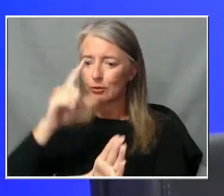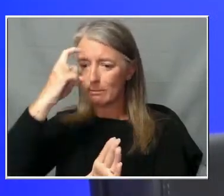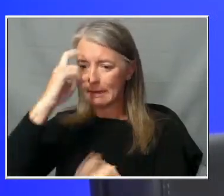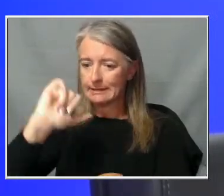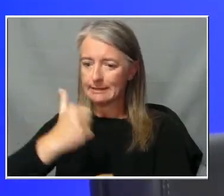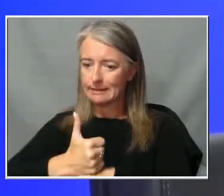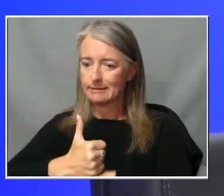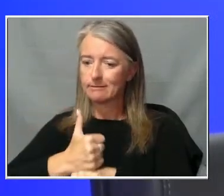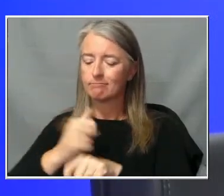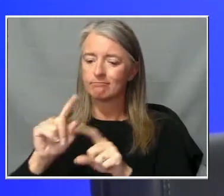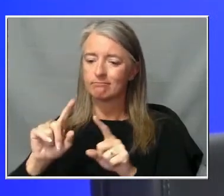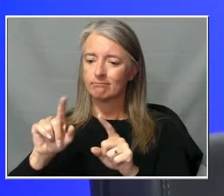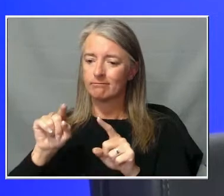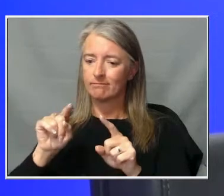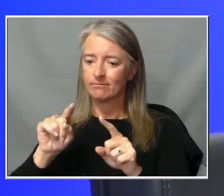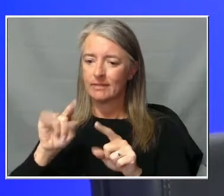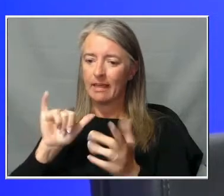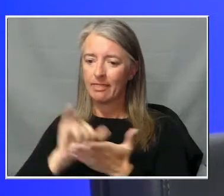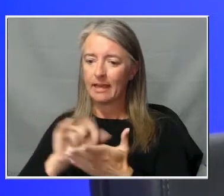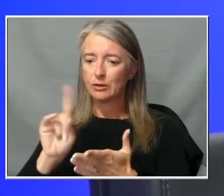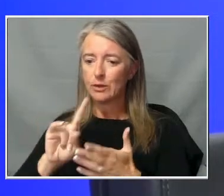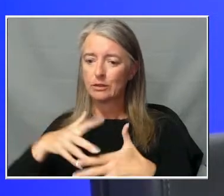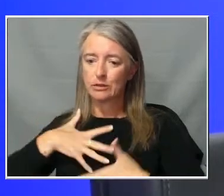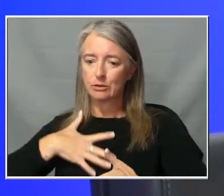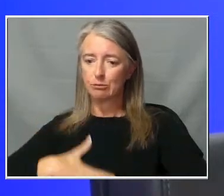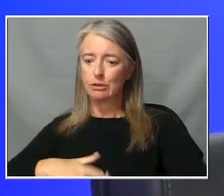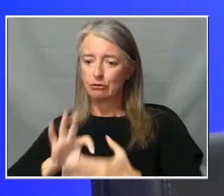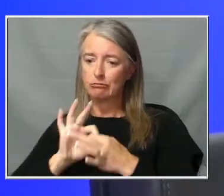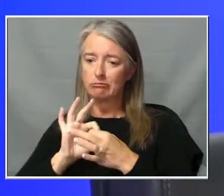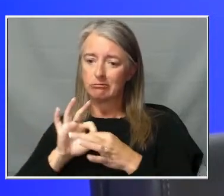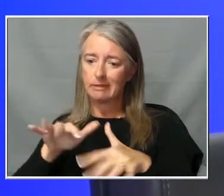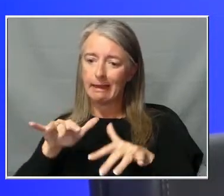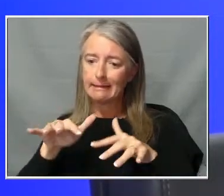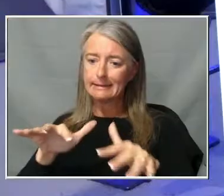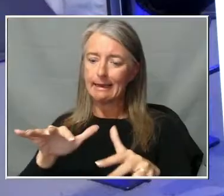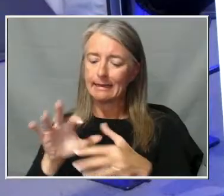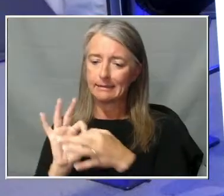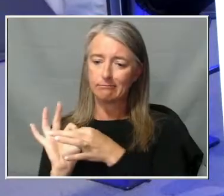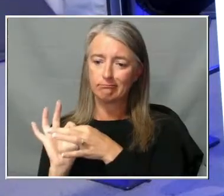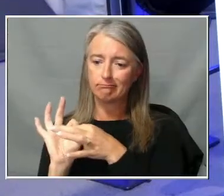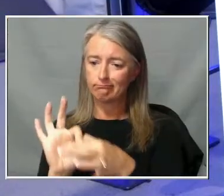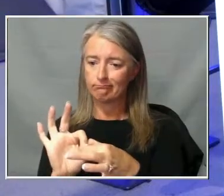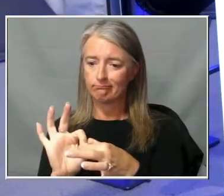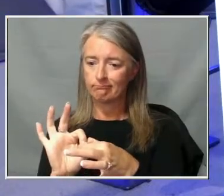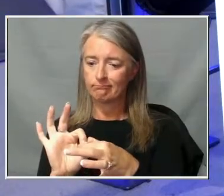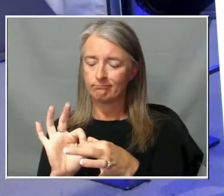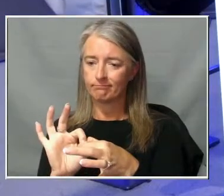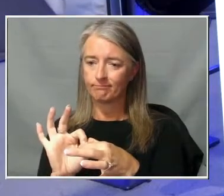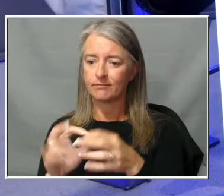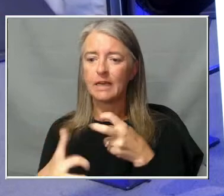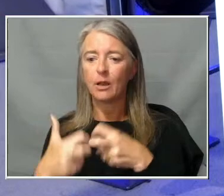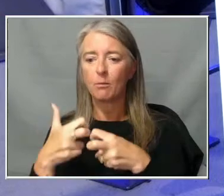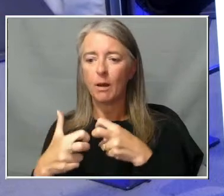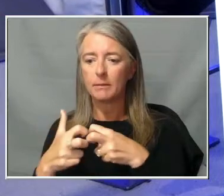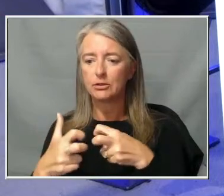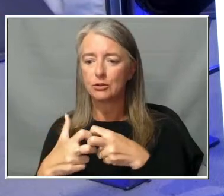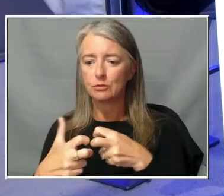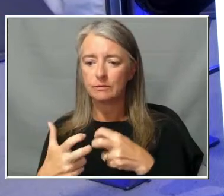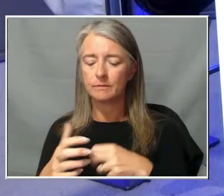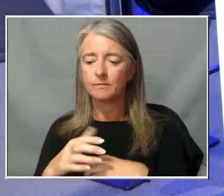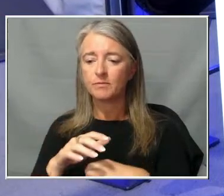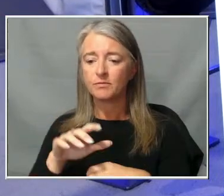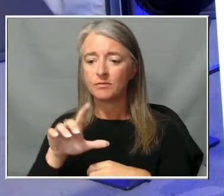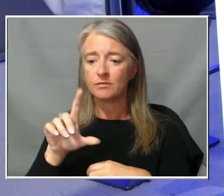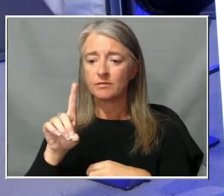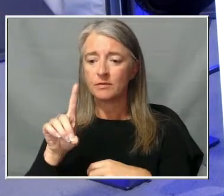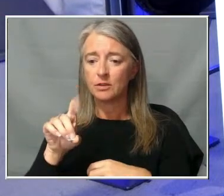where depression and anxiety related to alcohol use can come in. Yeah, and then those problems start to compound. Dr. Weinman, what kind of cancers can this